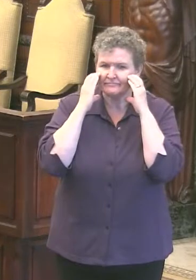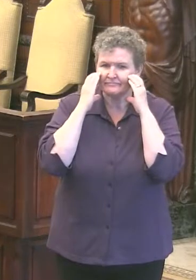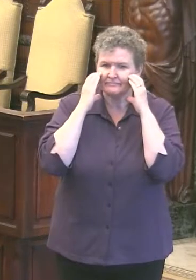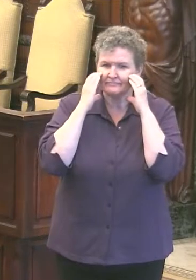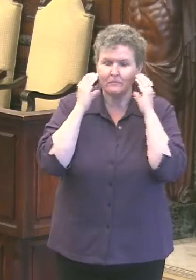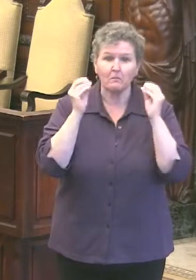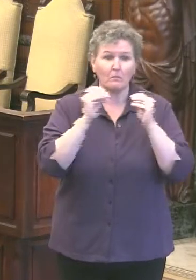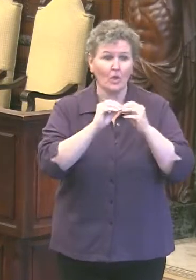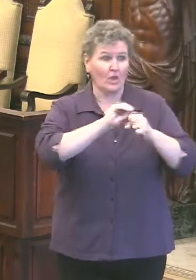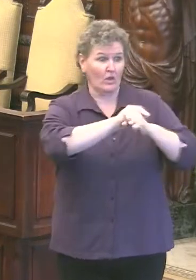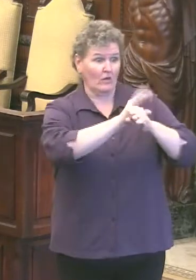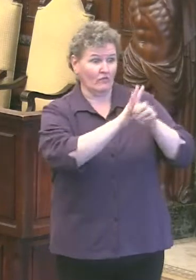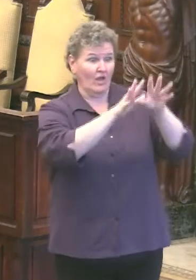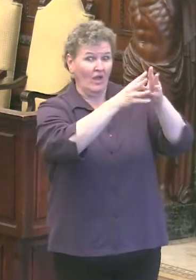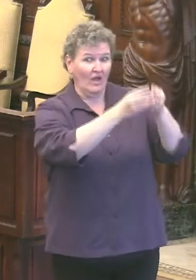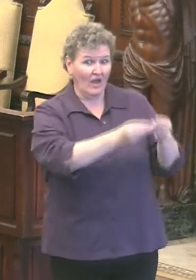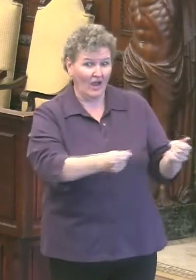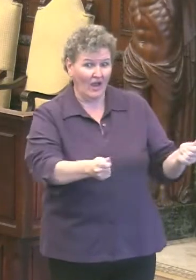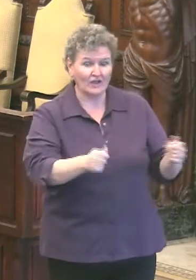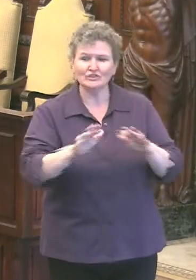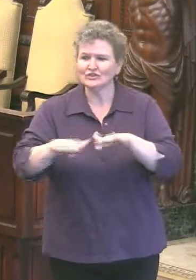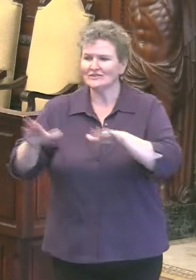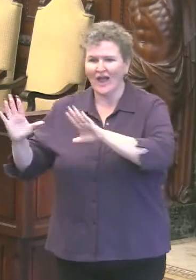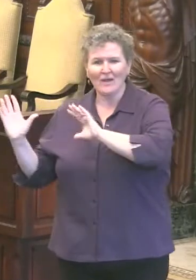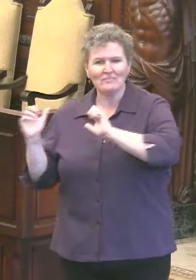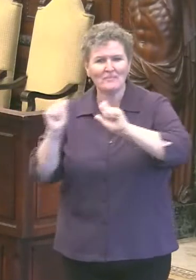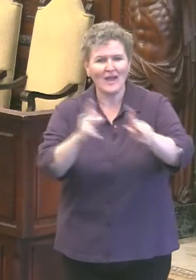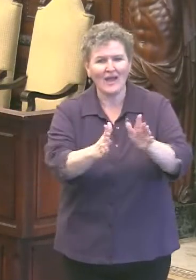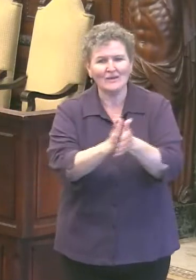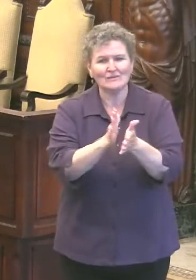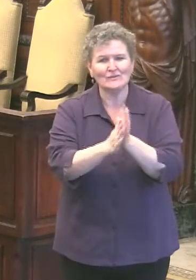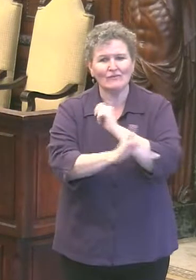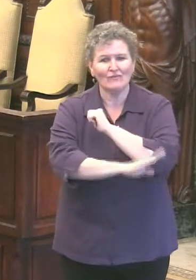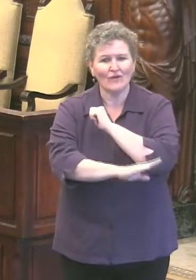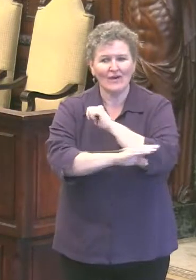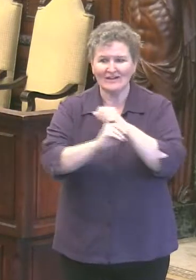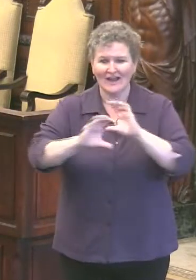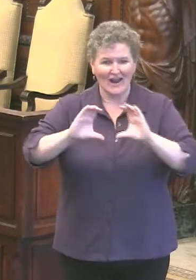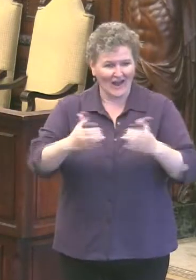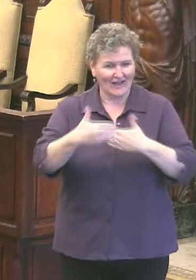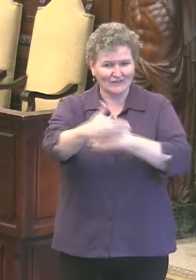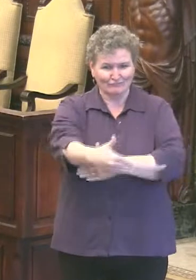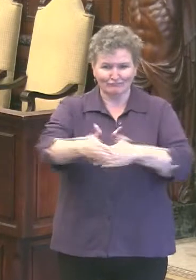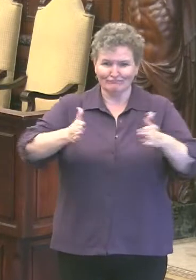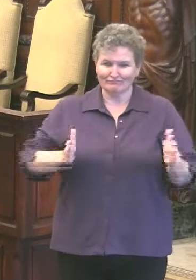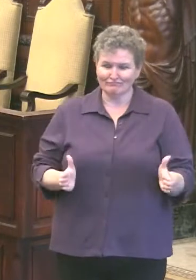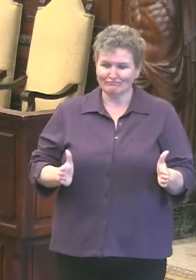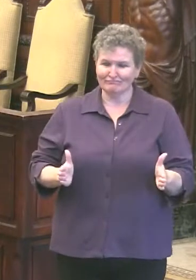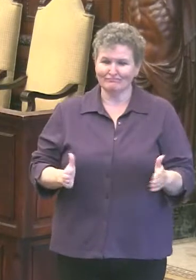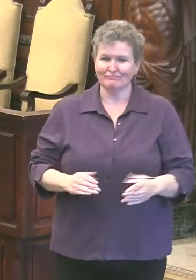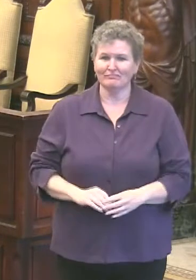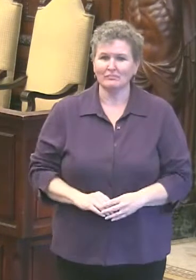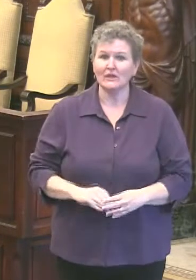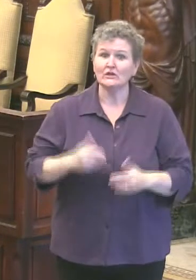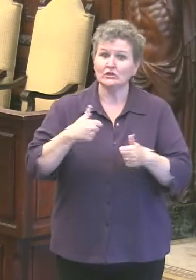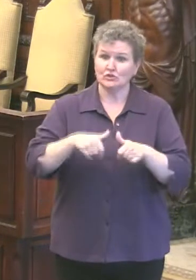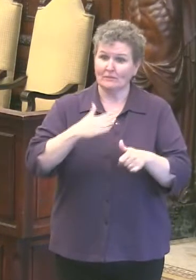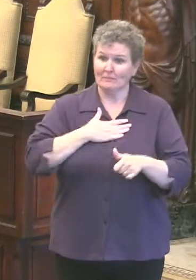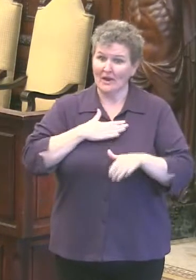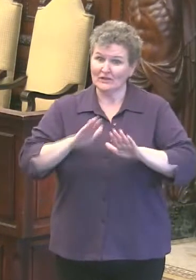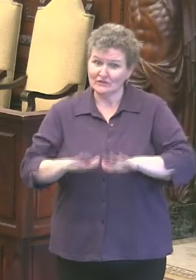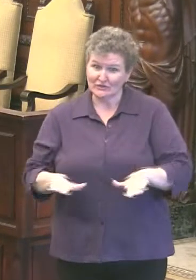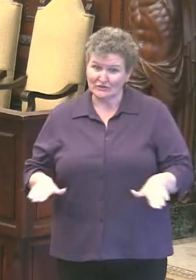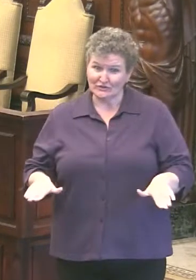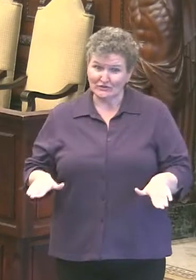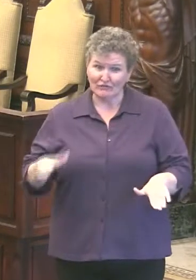virus is gone, the sooner our children can be back in the classroom 100% of the time. And so for the sake of our kids and for